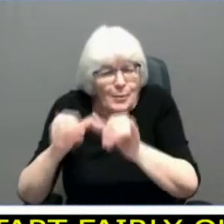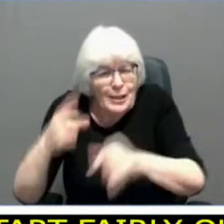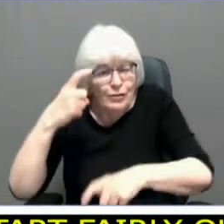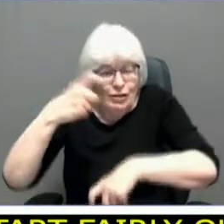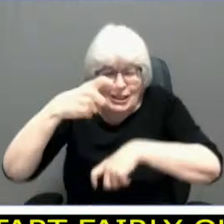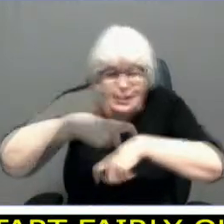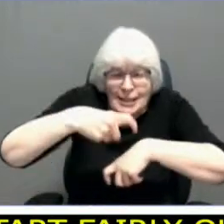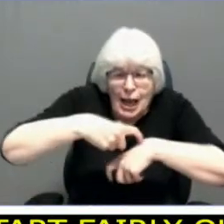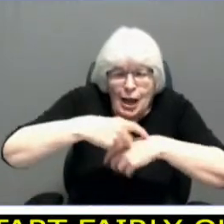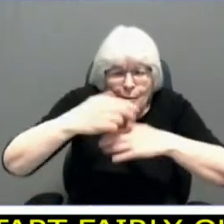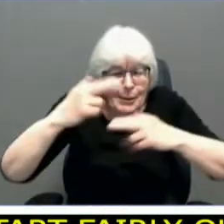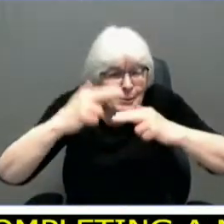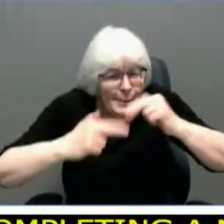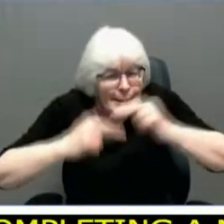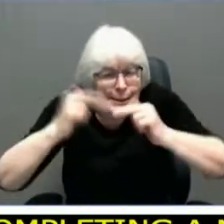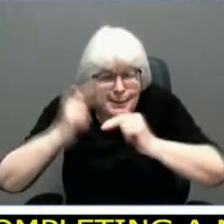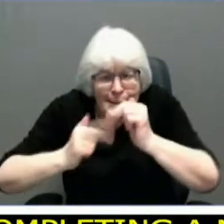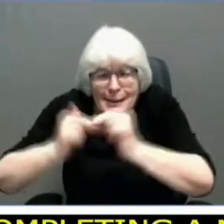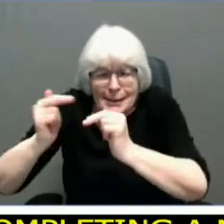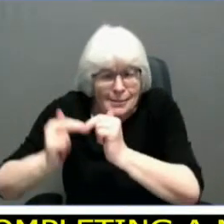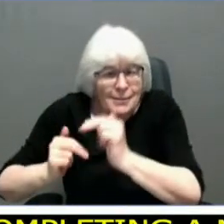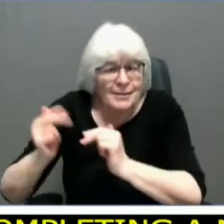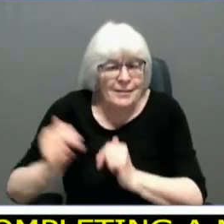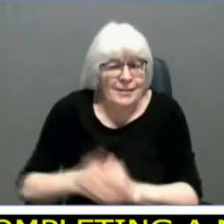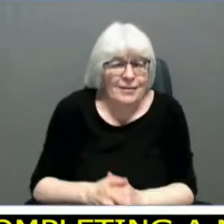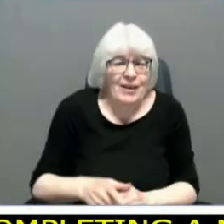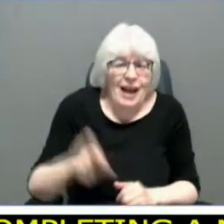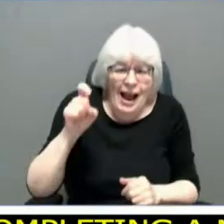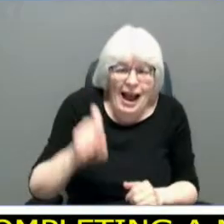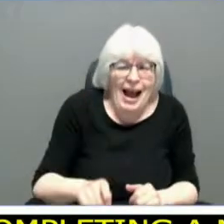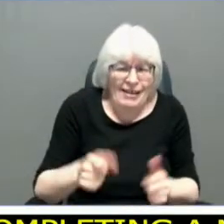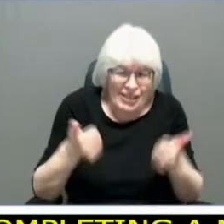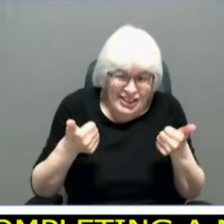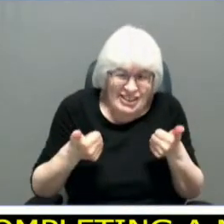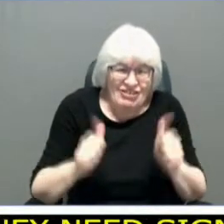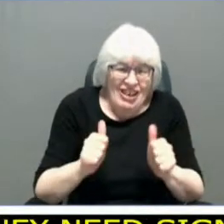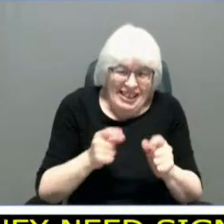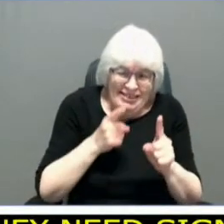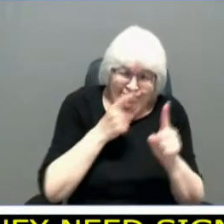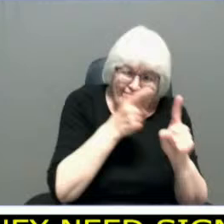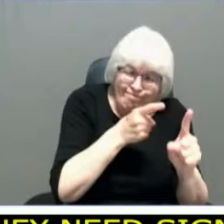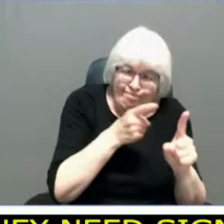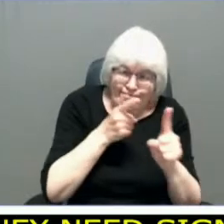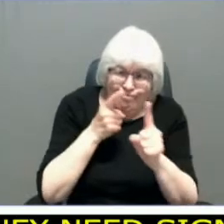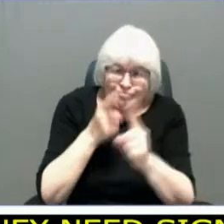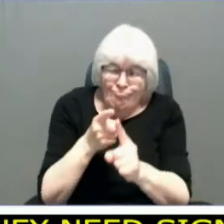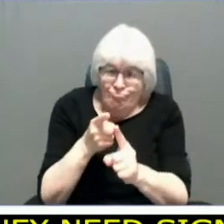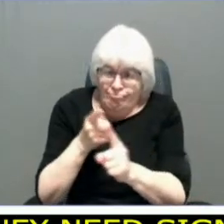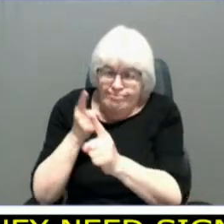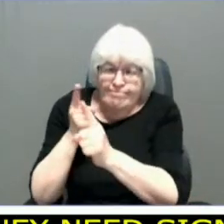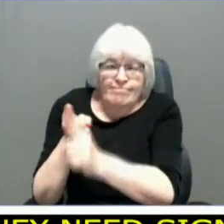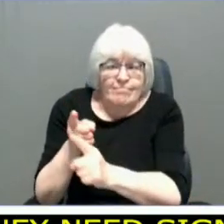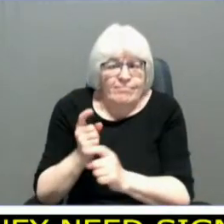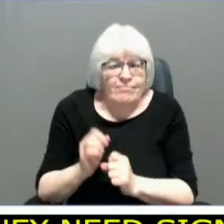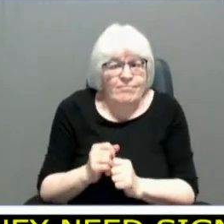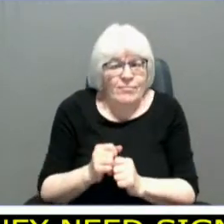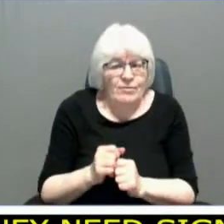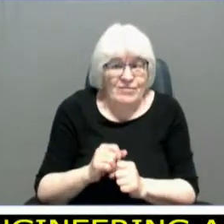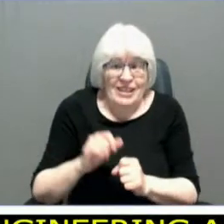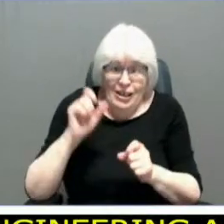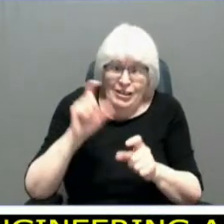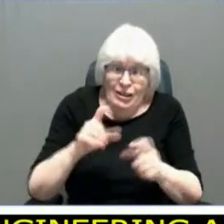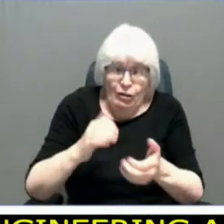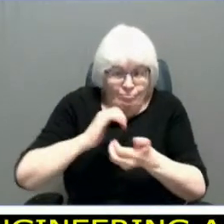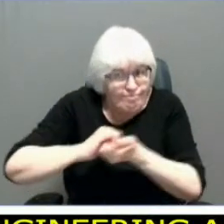believe that we need to meet these, or strive to meet these aggressive climate targets with our partners in the federal government, but it's time